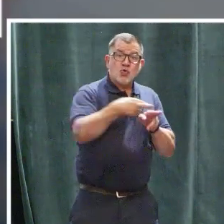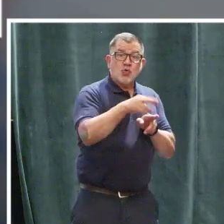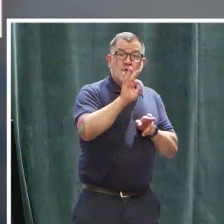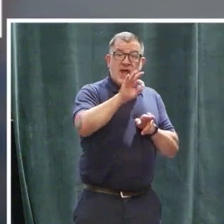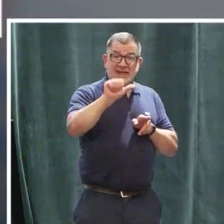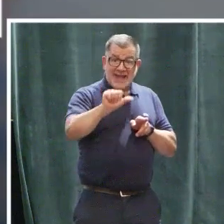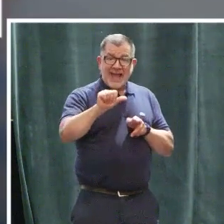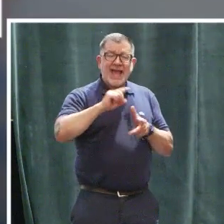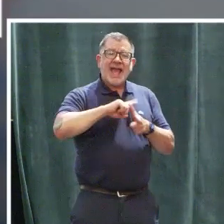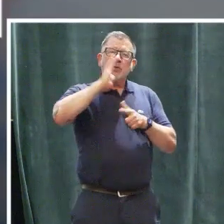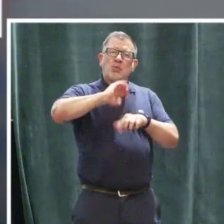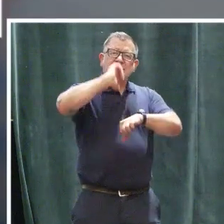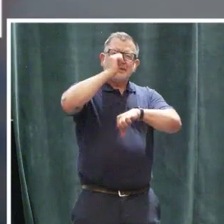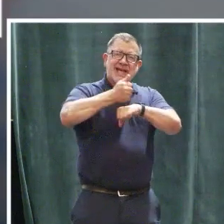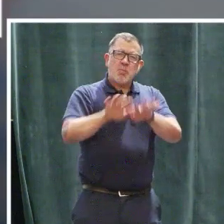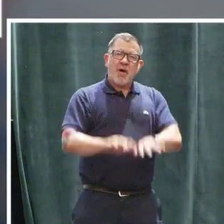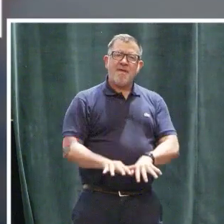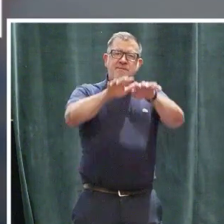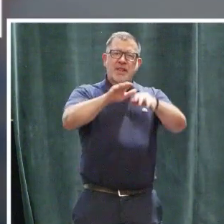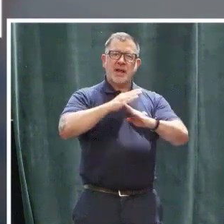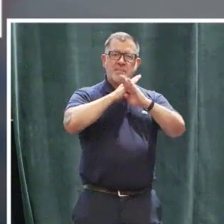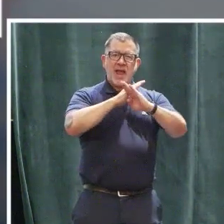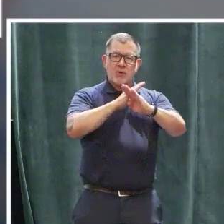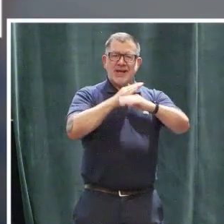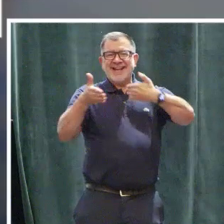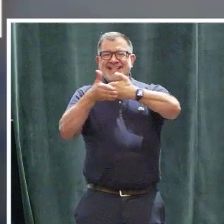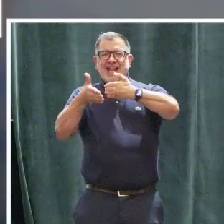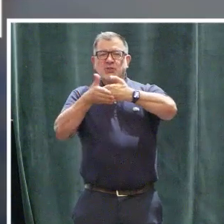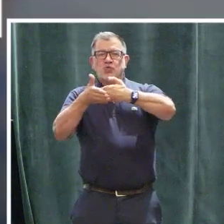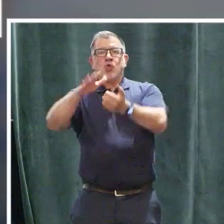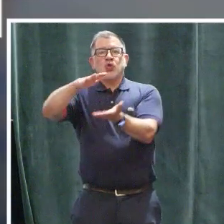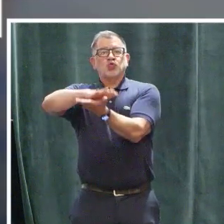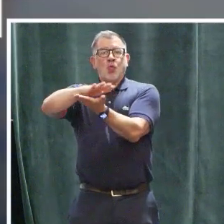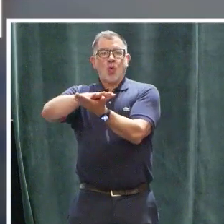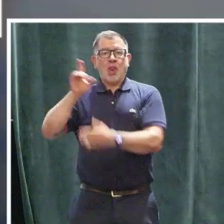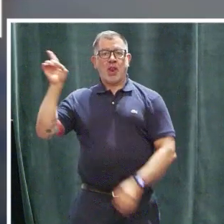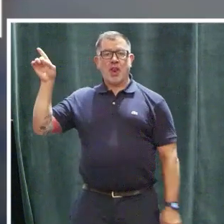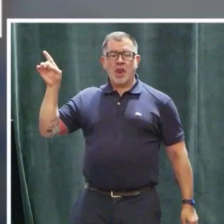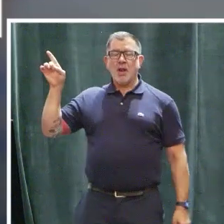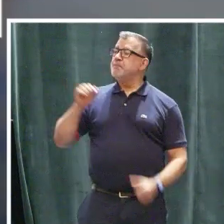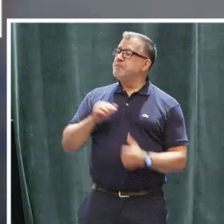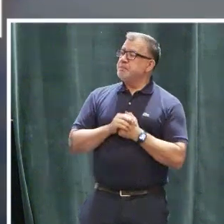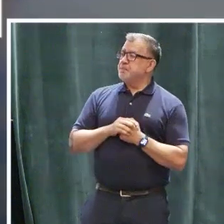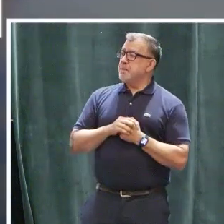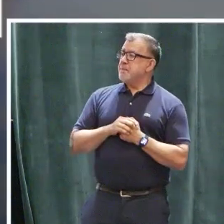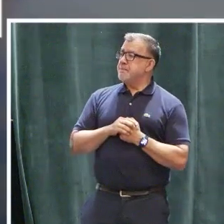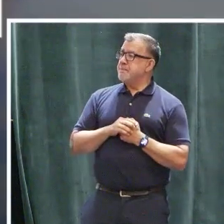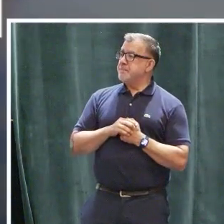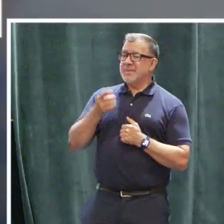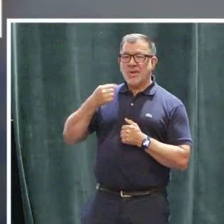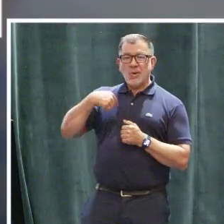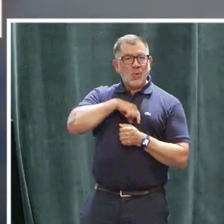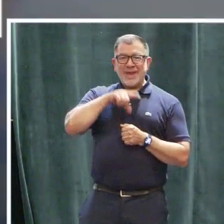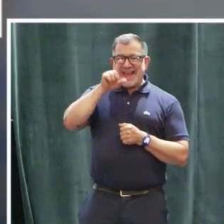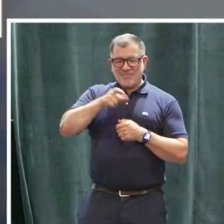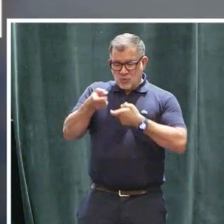picks up along the exterior of the school building here. We have to